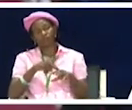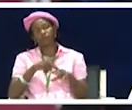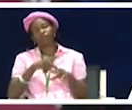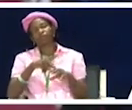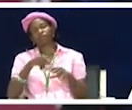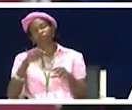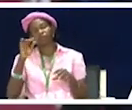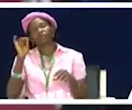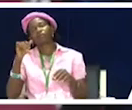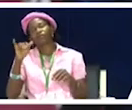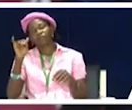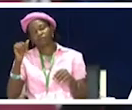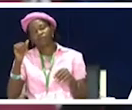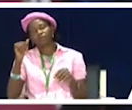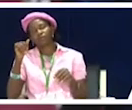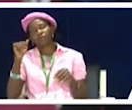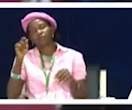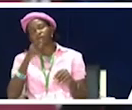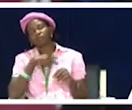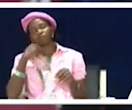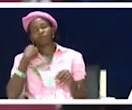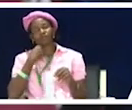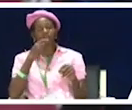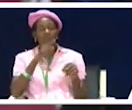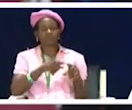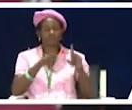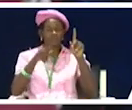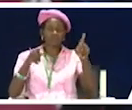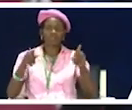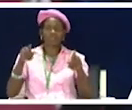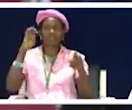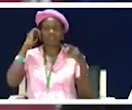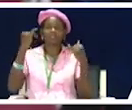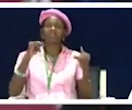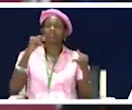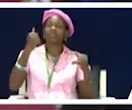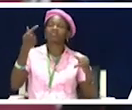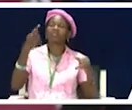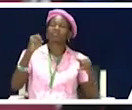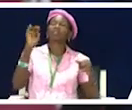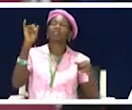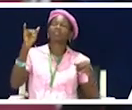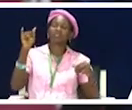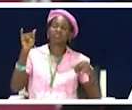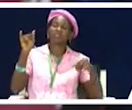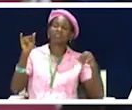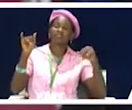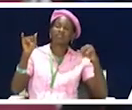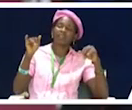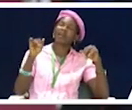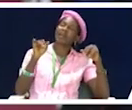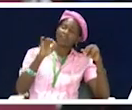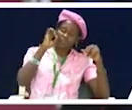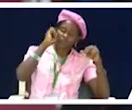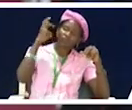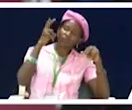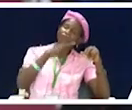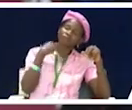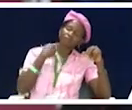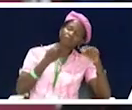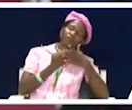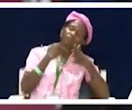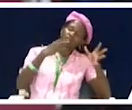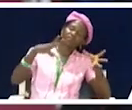"Yes." "Pastor so-and-so is now an AGO." I said, "Yes." He said, "Yeah. He was a pastor before